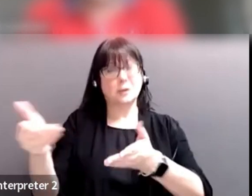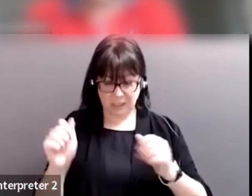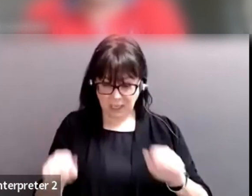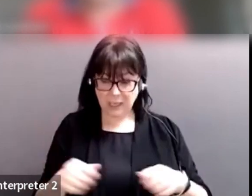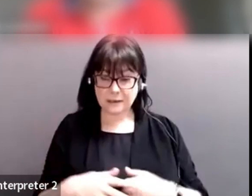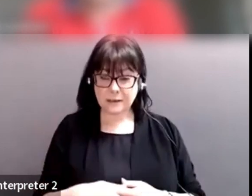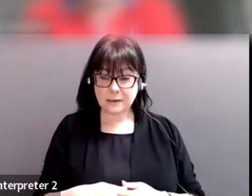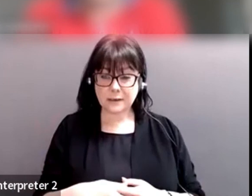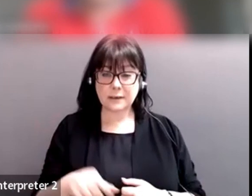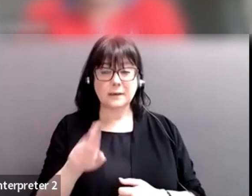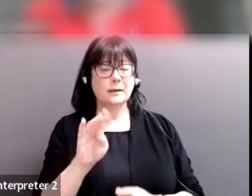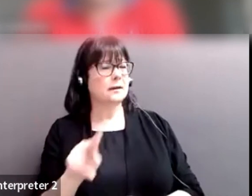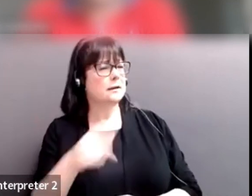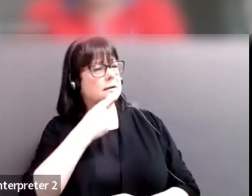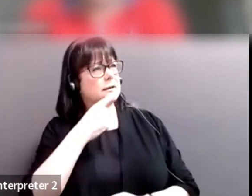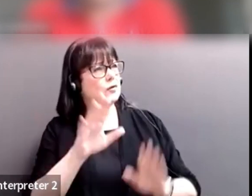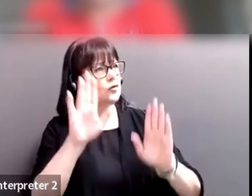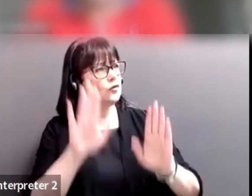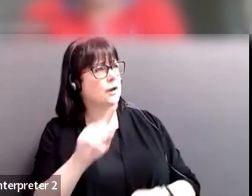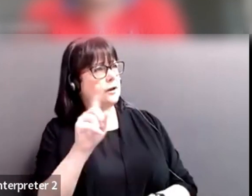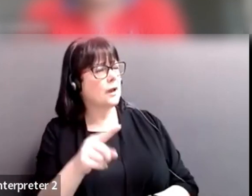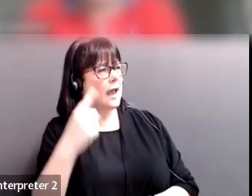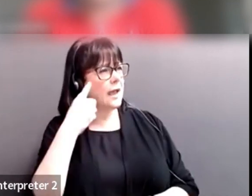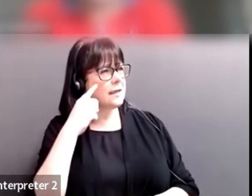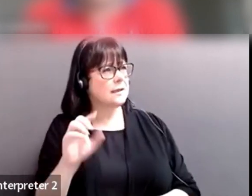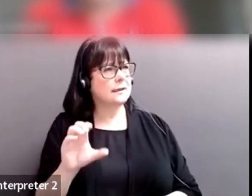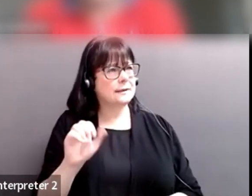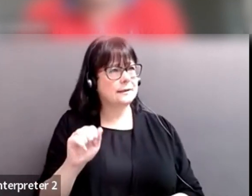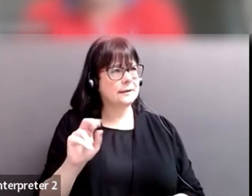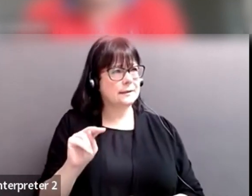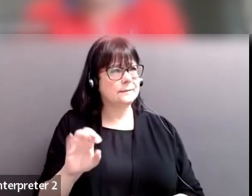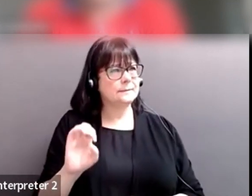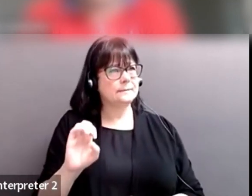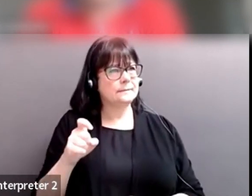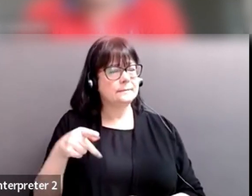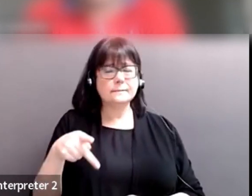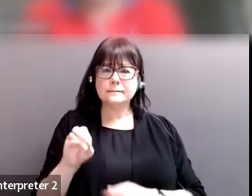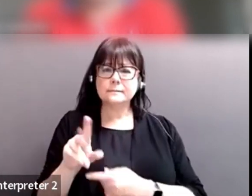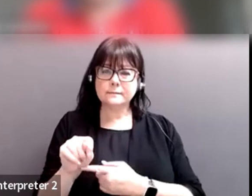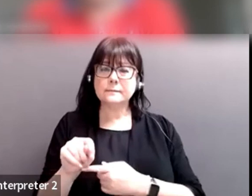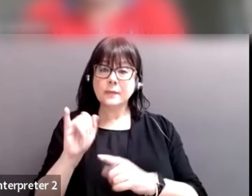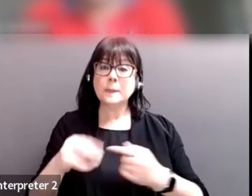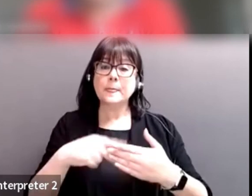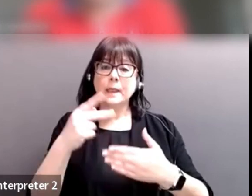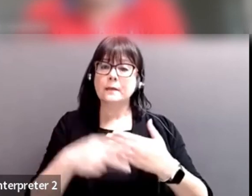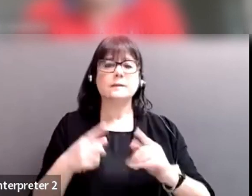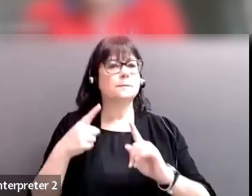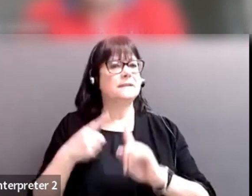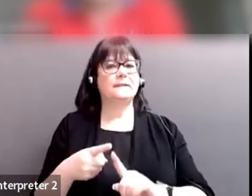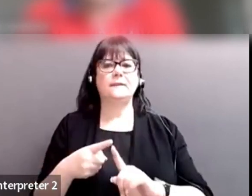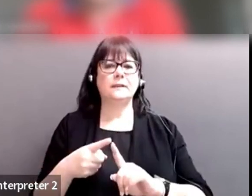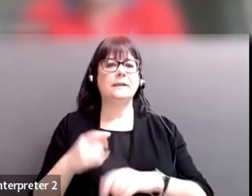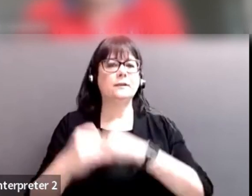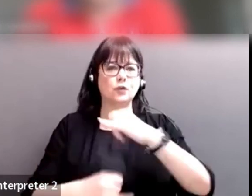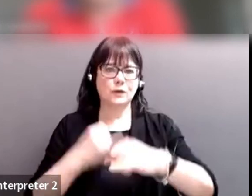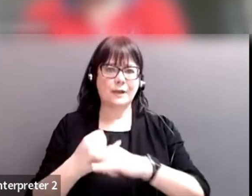question. I believe the CanExport program like is specifically for exports to international markets, but there